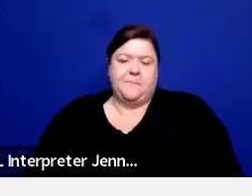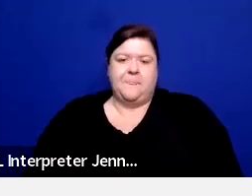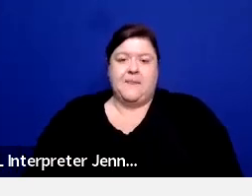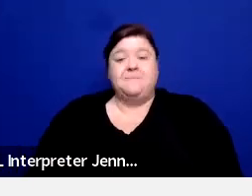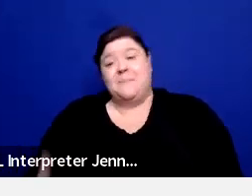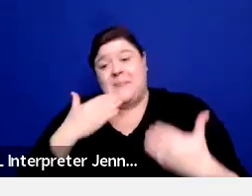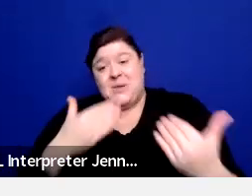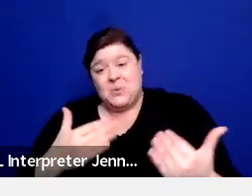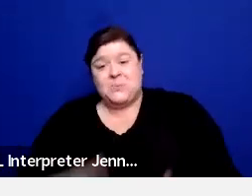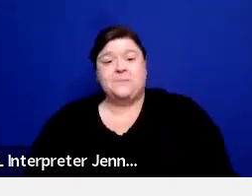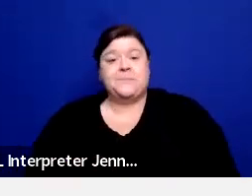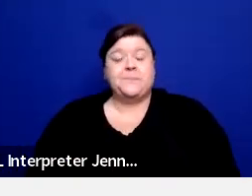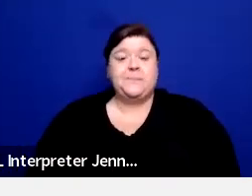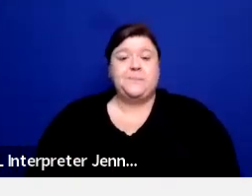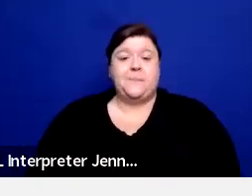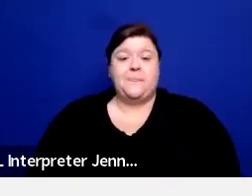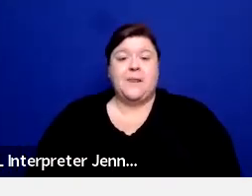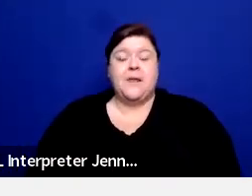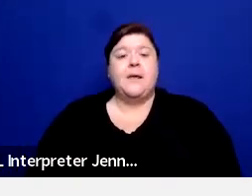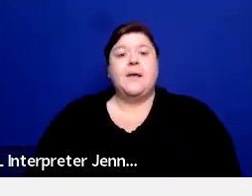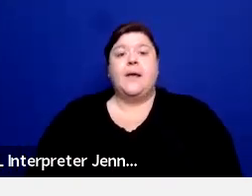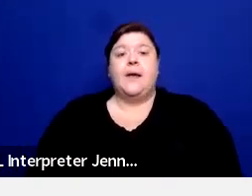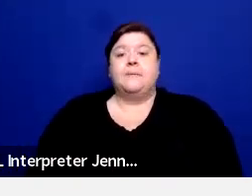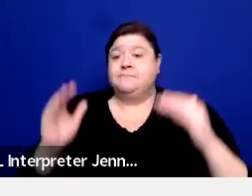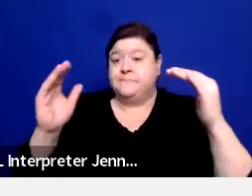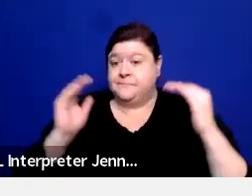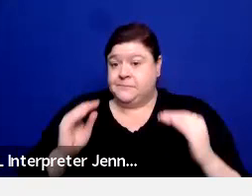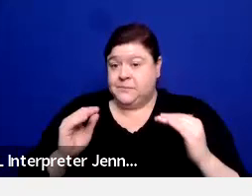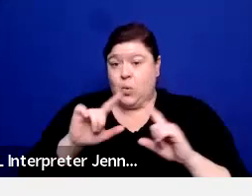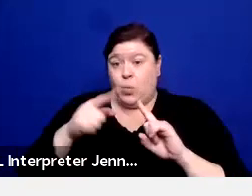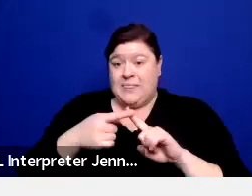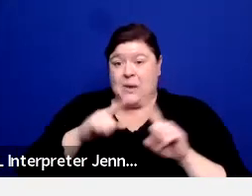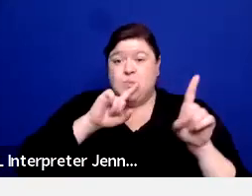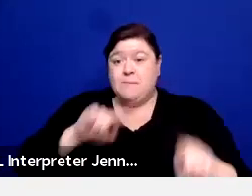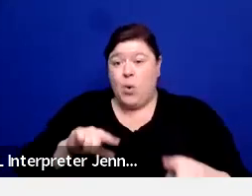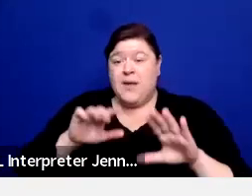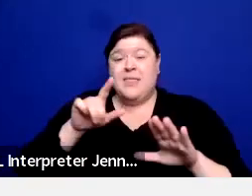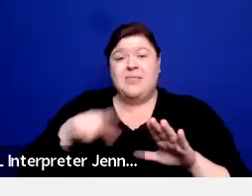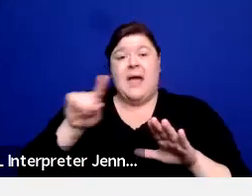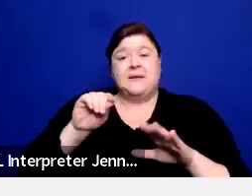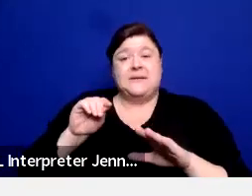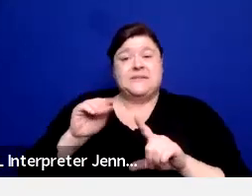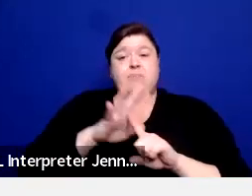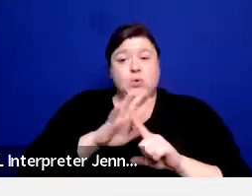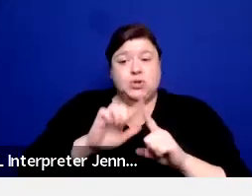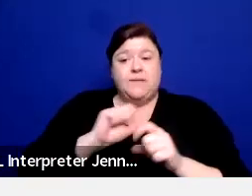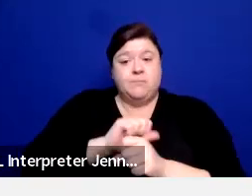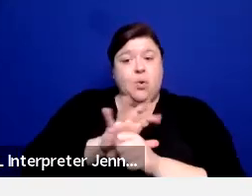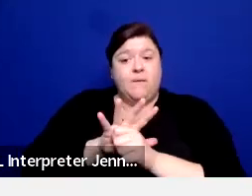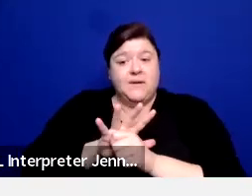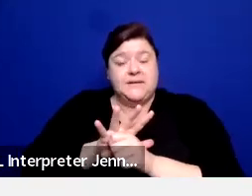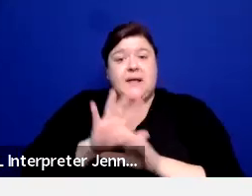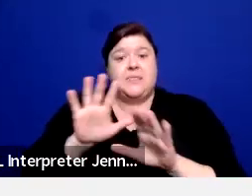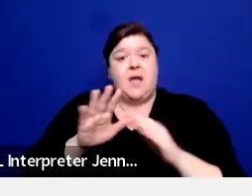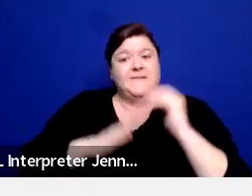Thank you. So when they're reporting COVID exposures in their facility, who do they call? Is